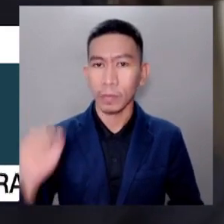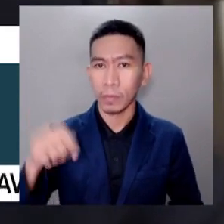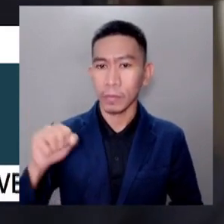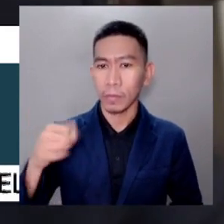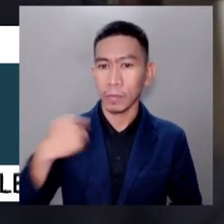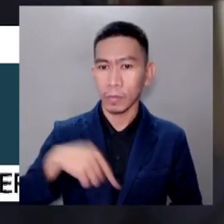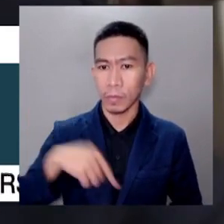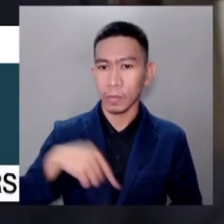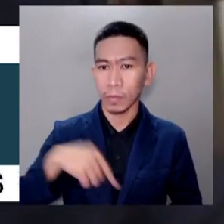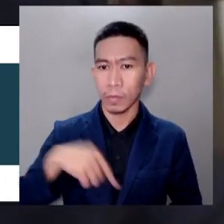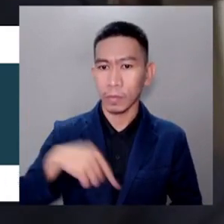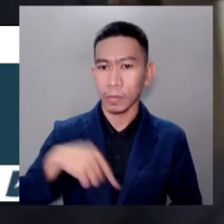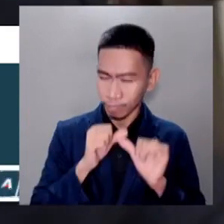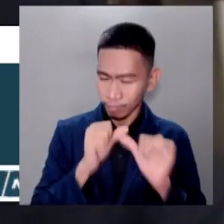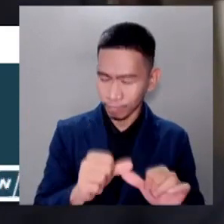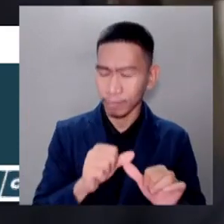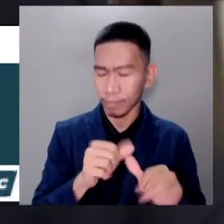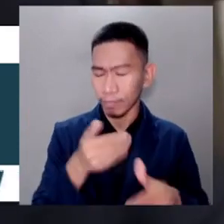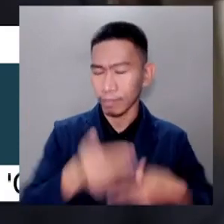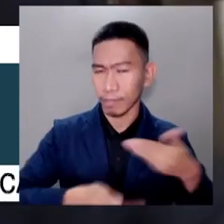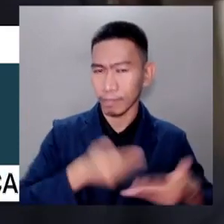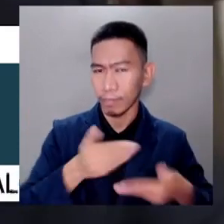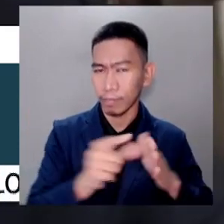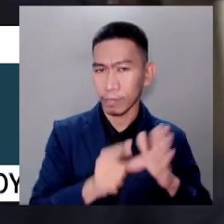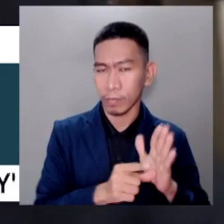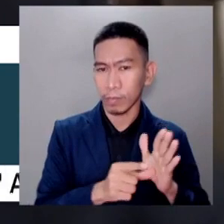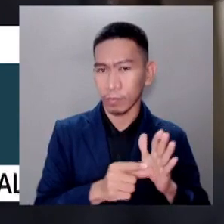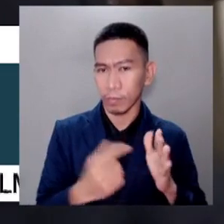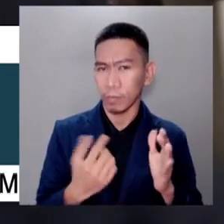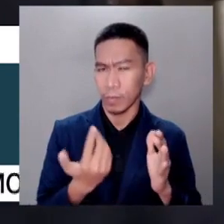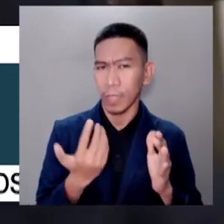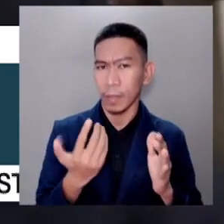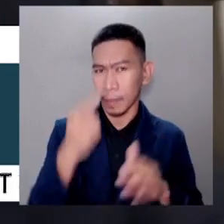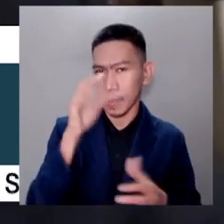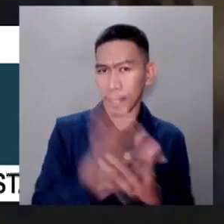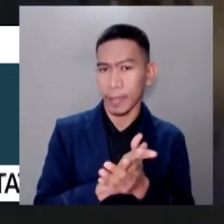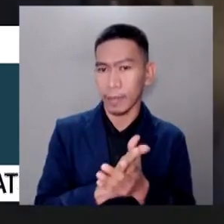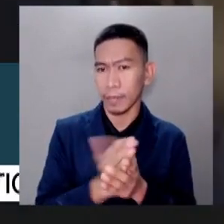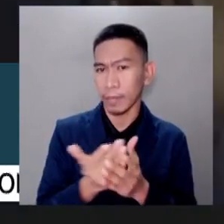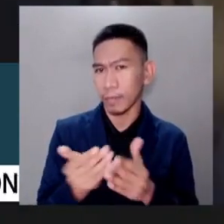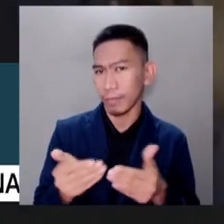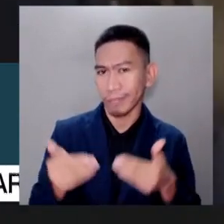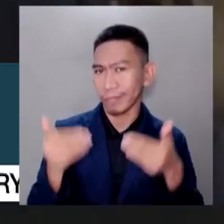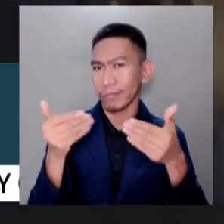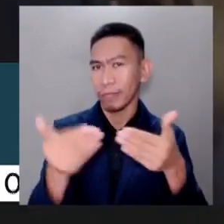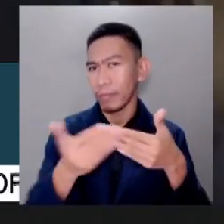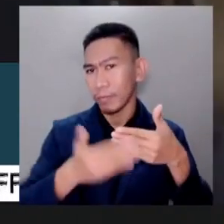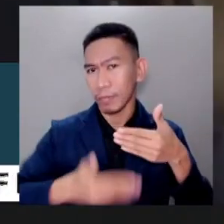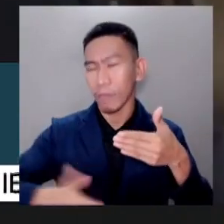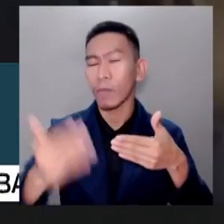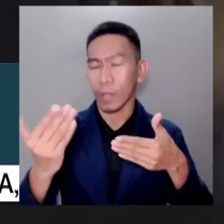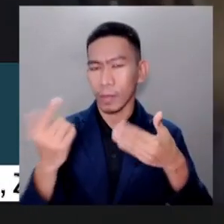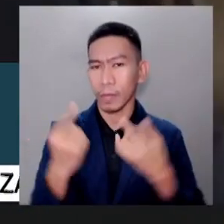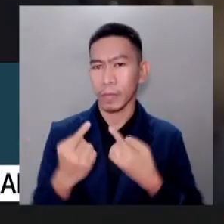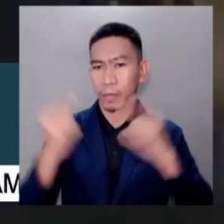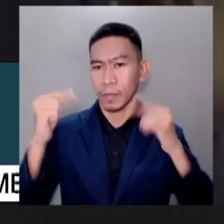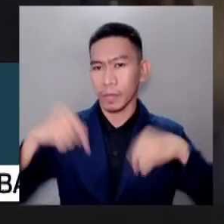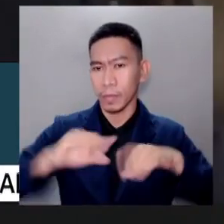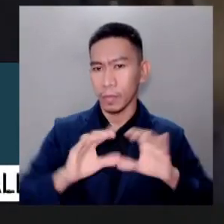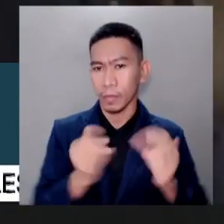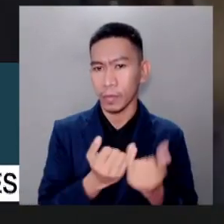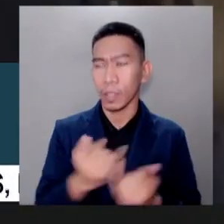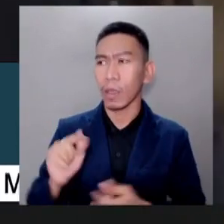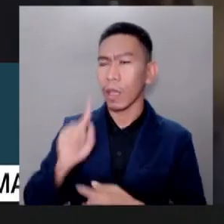Rappler Group. And we are confident that at the end of the day, we shall prevail. There is a question whether this SEC